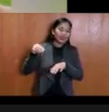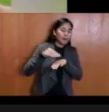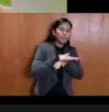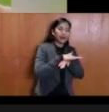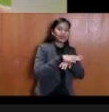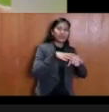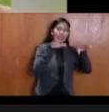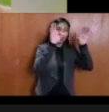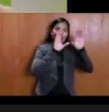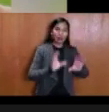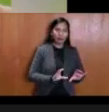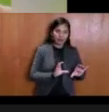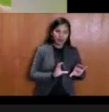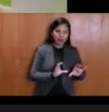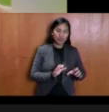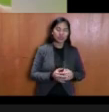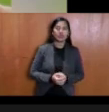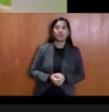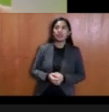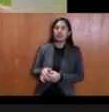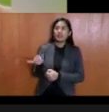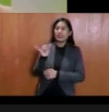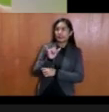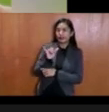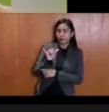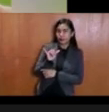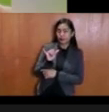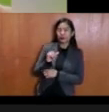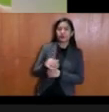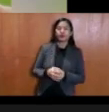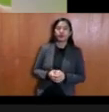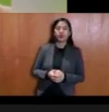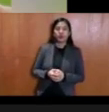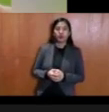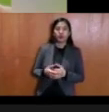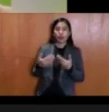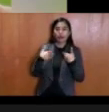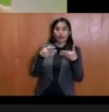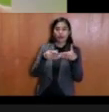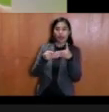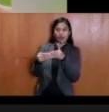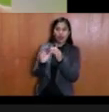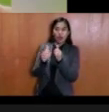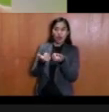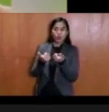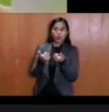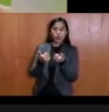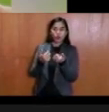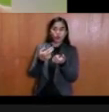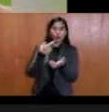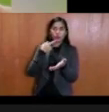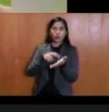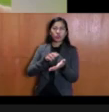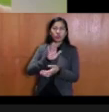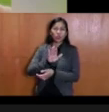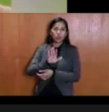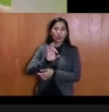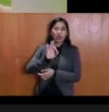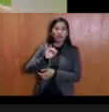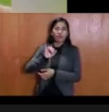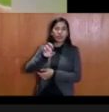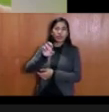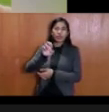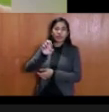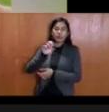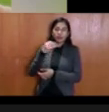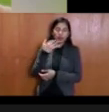climate impact. You know, just like how there are guidance on how to report your fixed asset or your property, plant, and